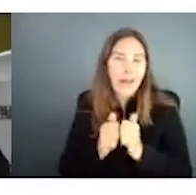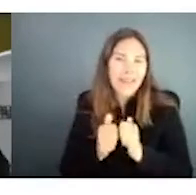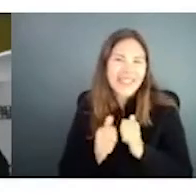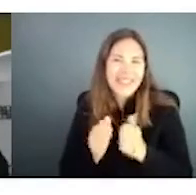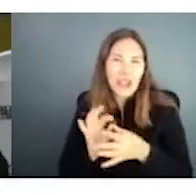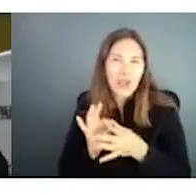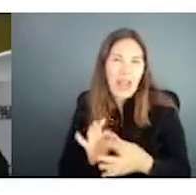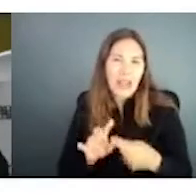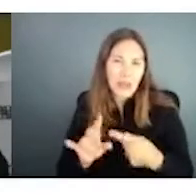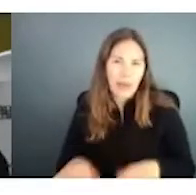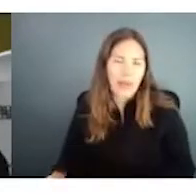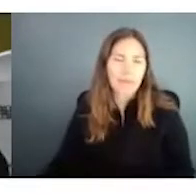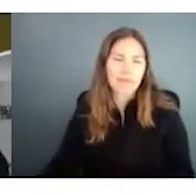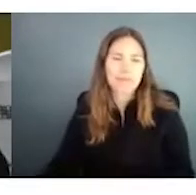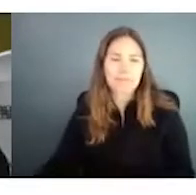related to it.